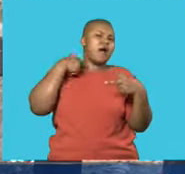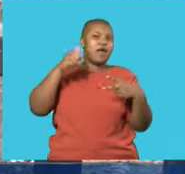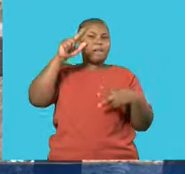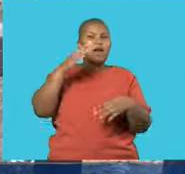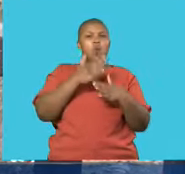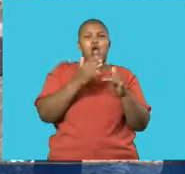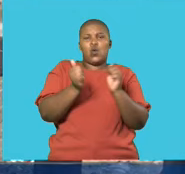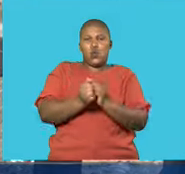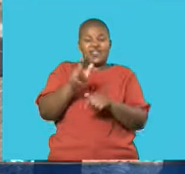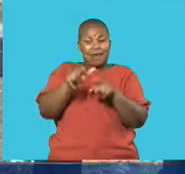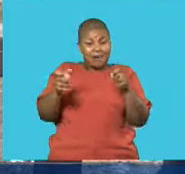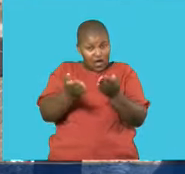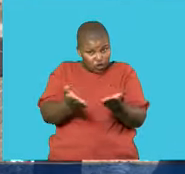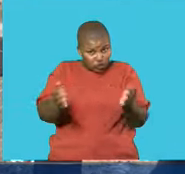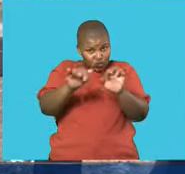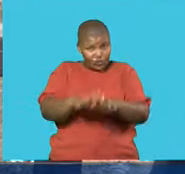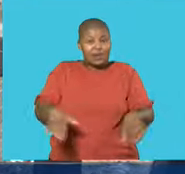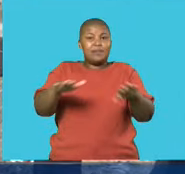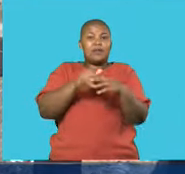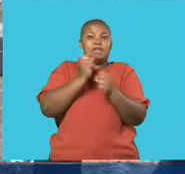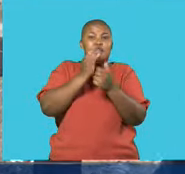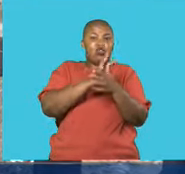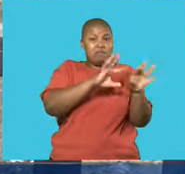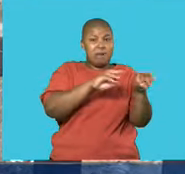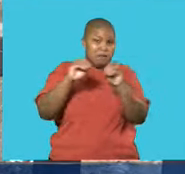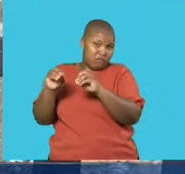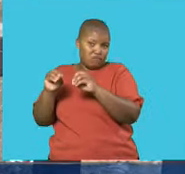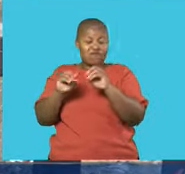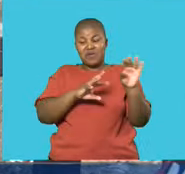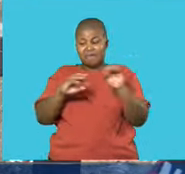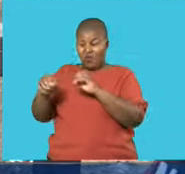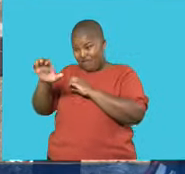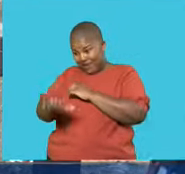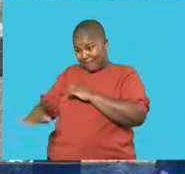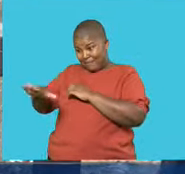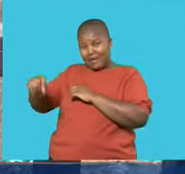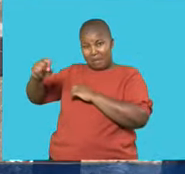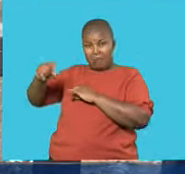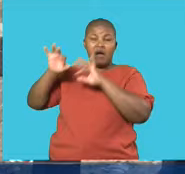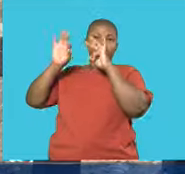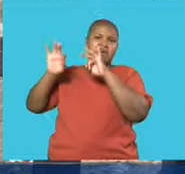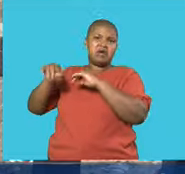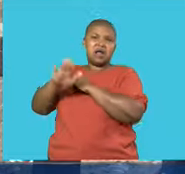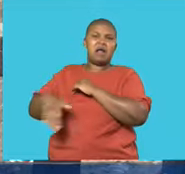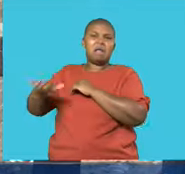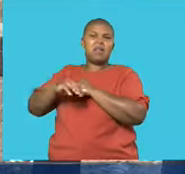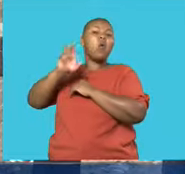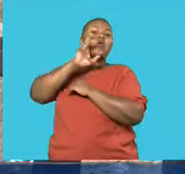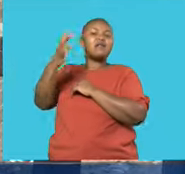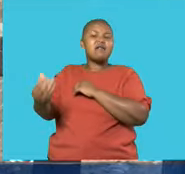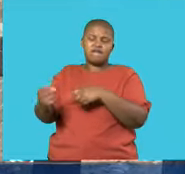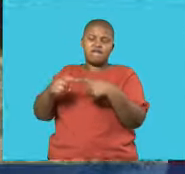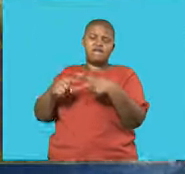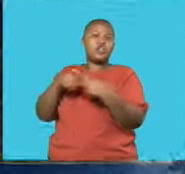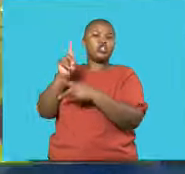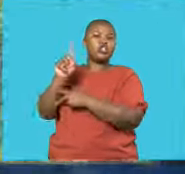people of Stjwetla and ensure that when they are relocated, they are relocated into a proper dignified place with water and